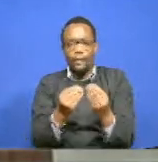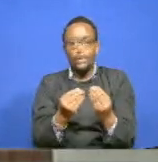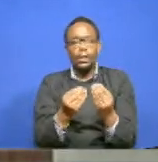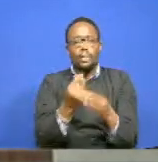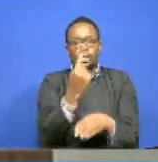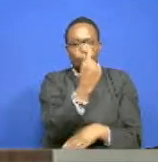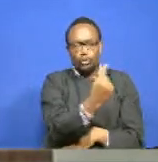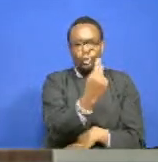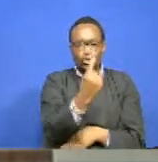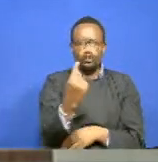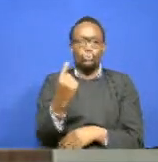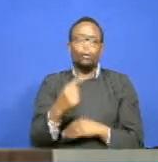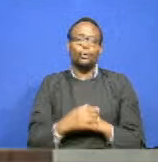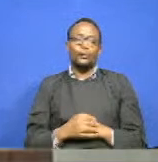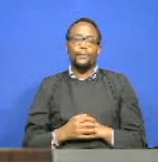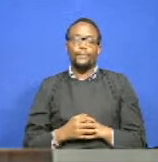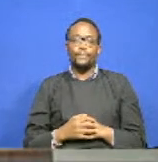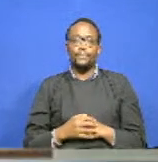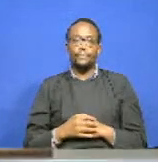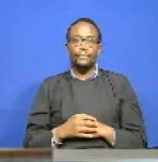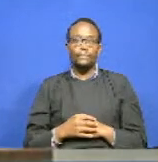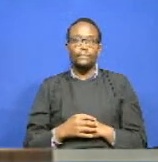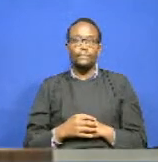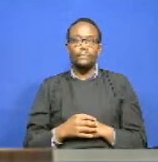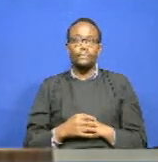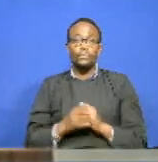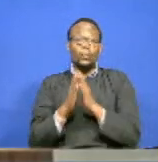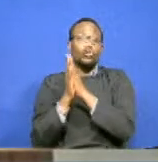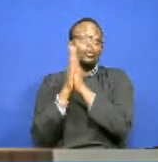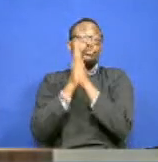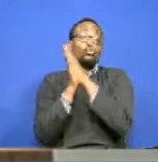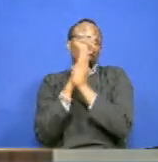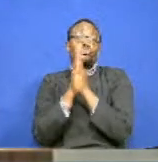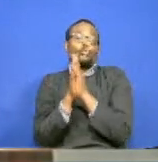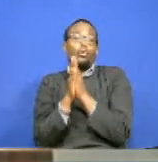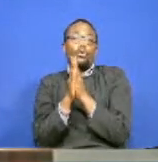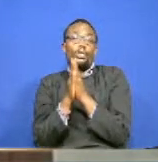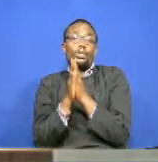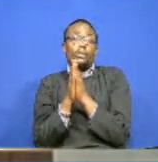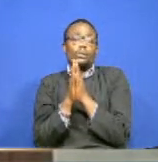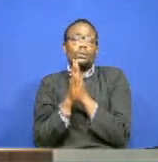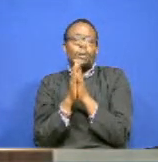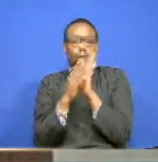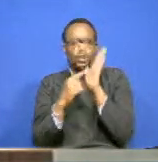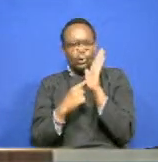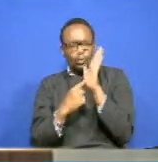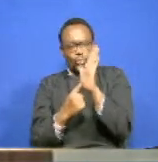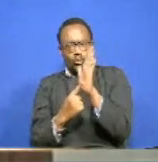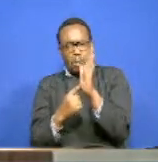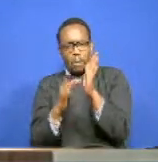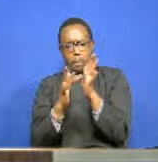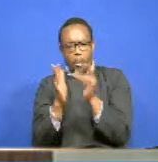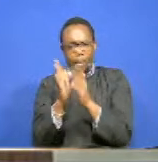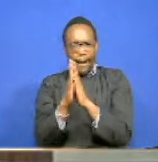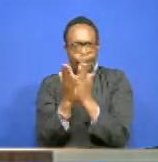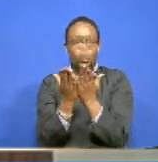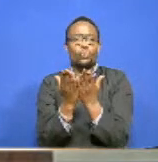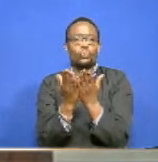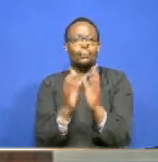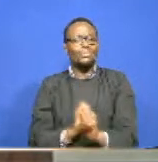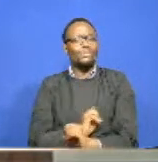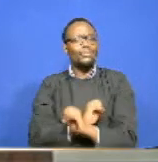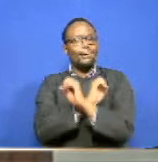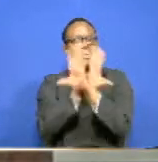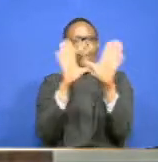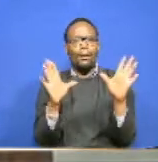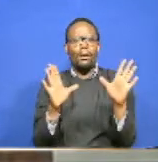given the talents. The parable is a literary form in the Bible. And they